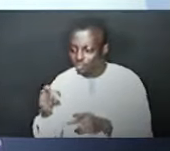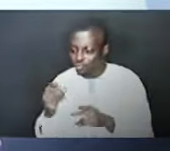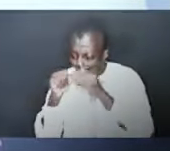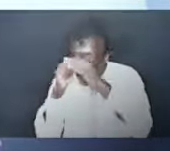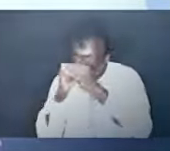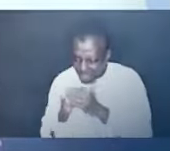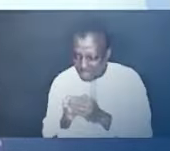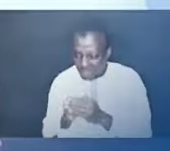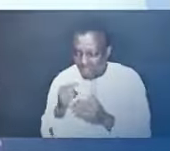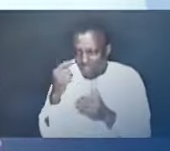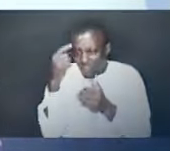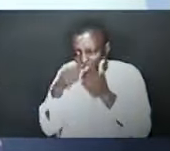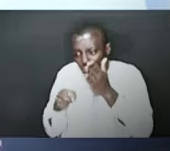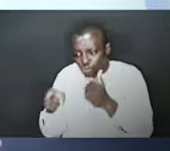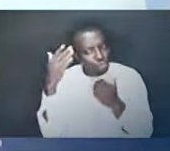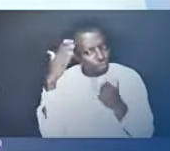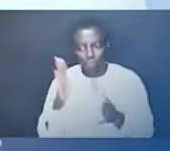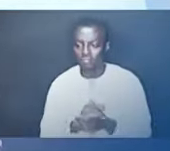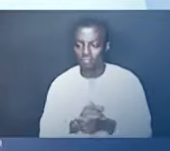Jews.